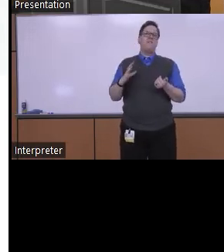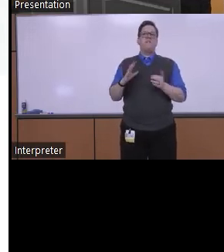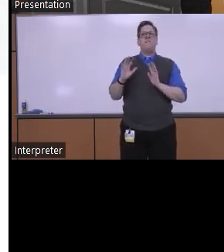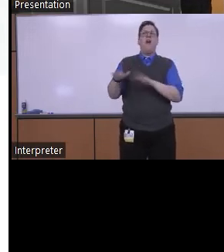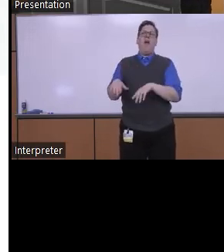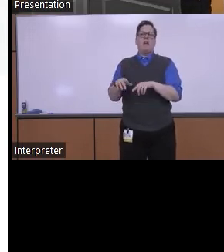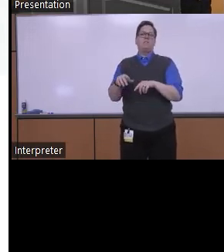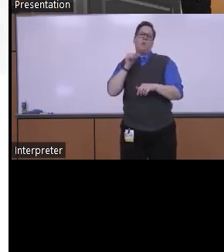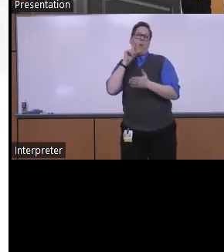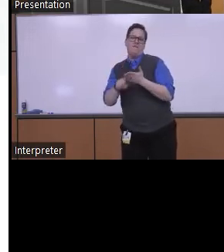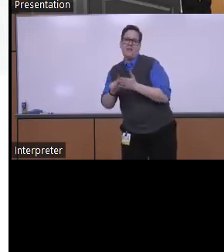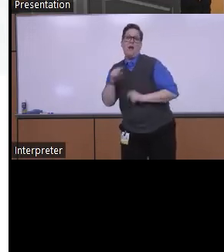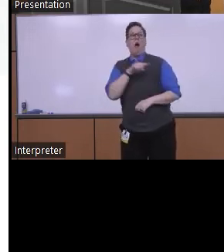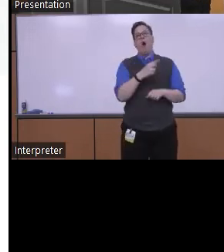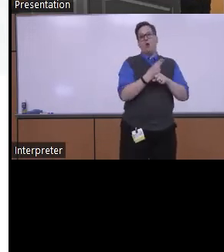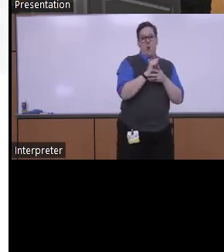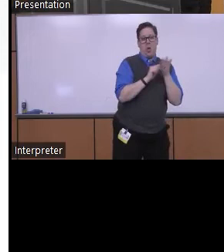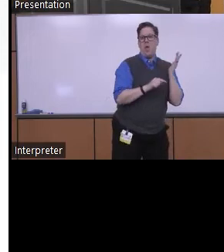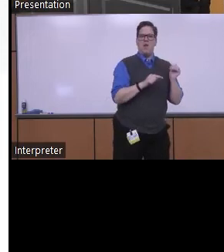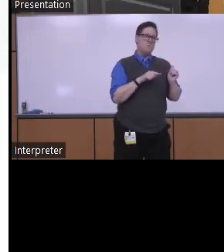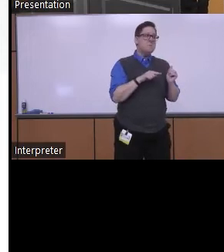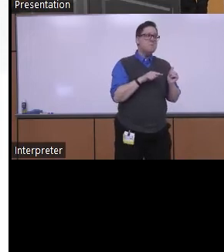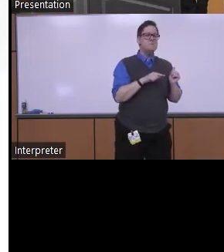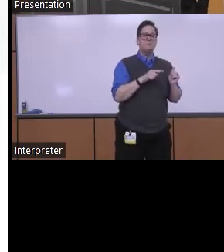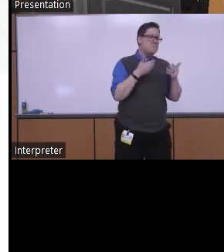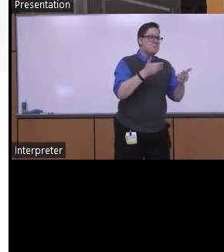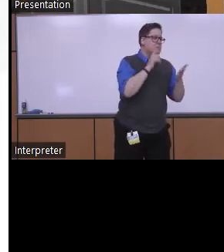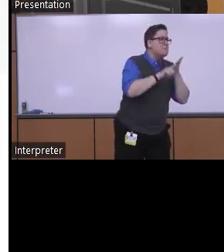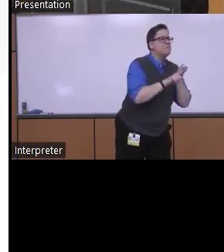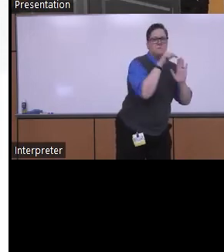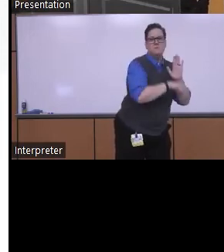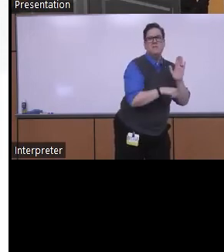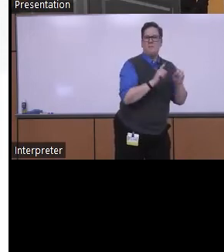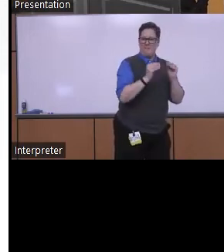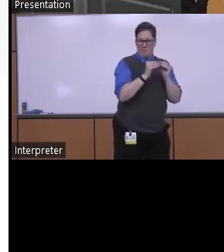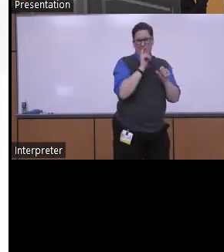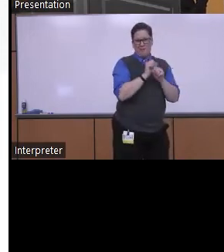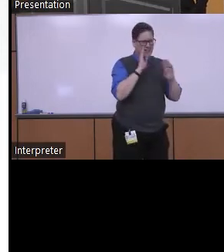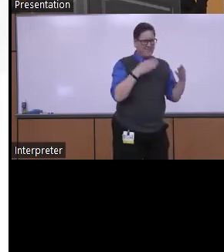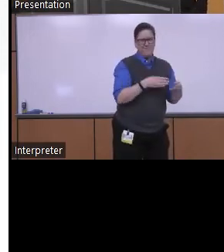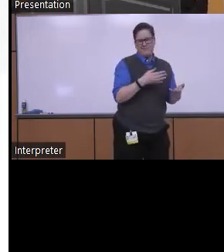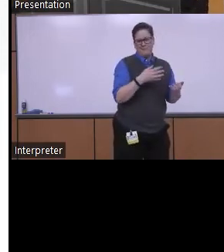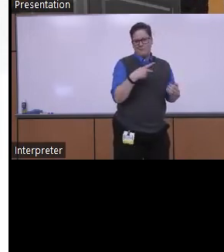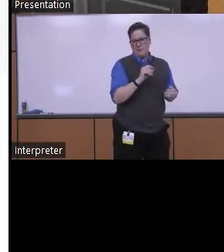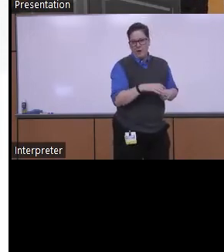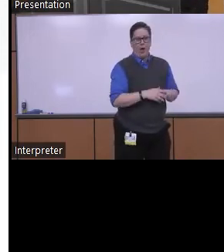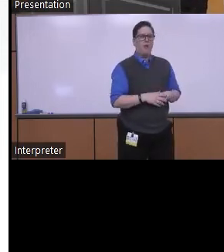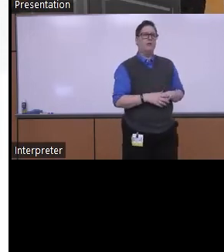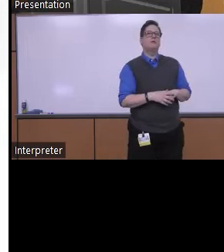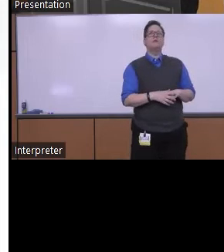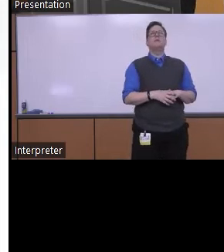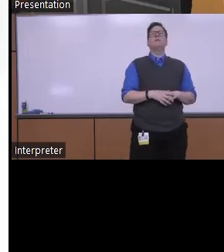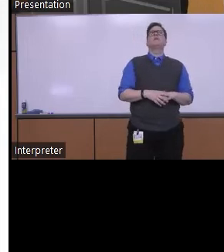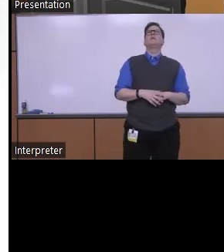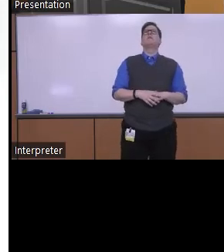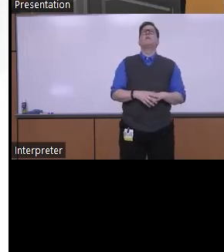an investigation. And of course, this leads to all kind of questions such as autonomy and dignity, when some mothers who come in to deliver pregnant